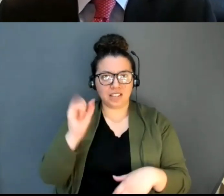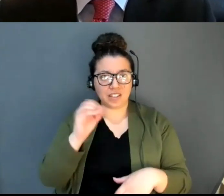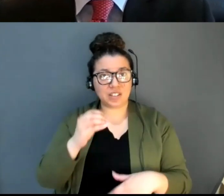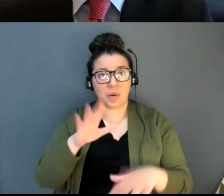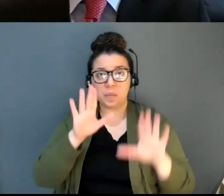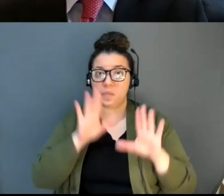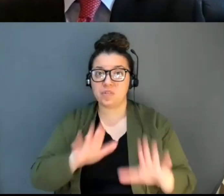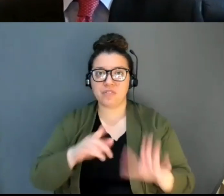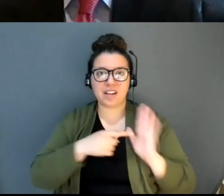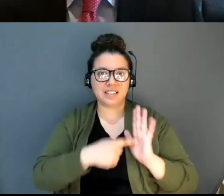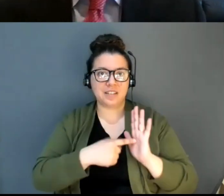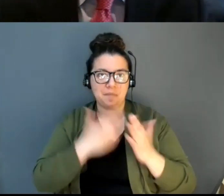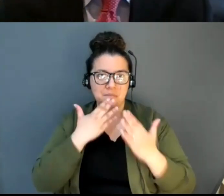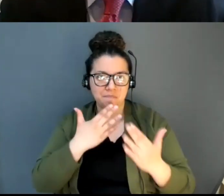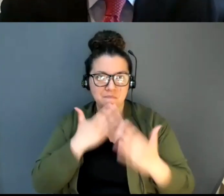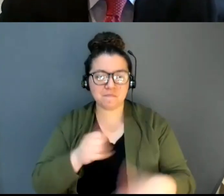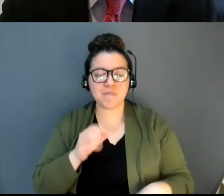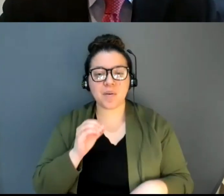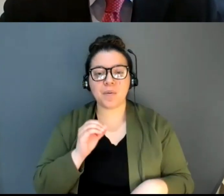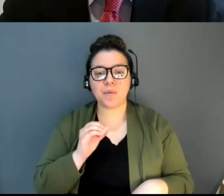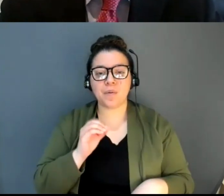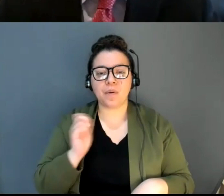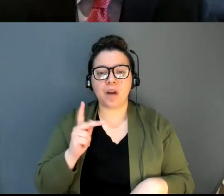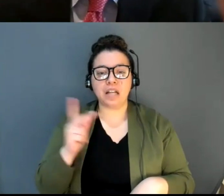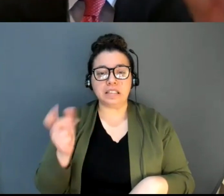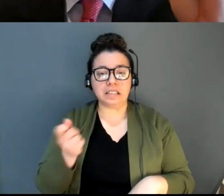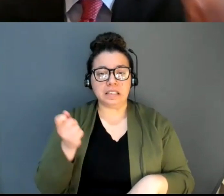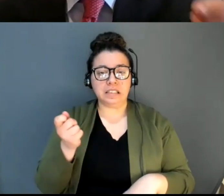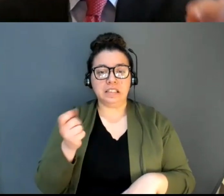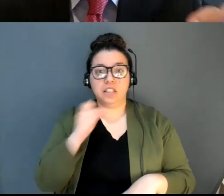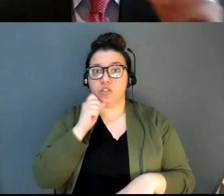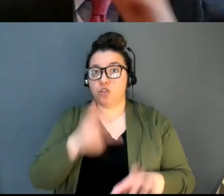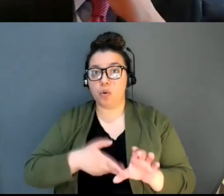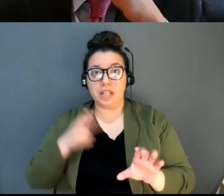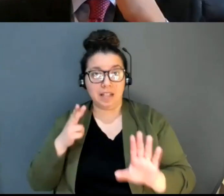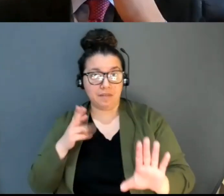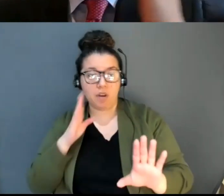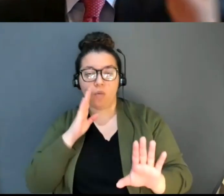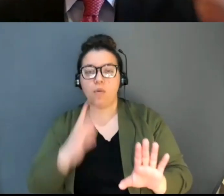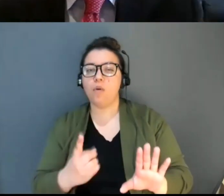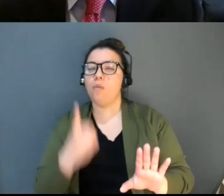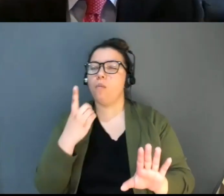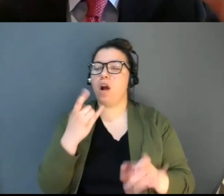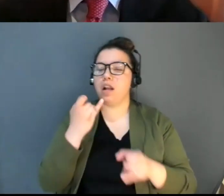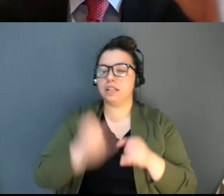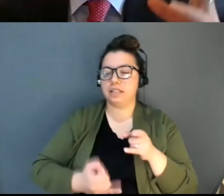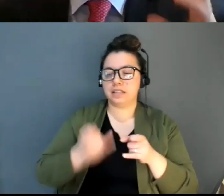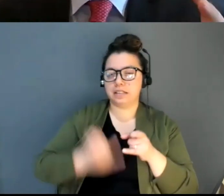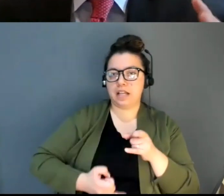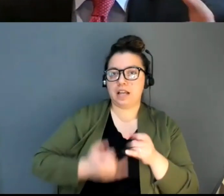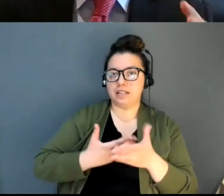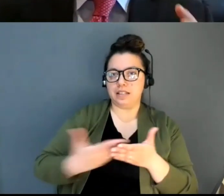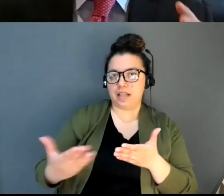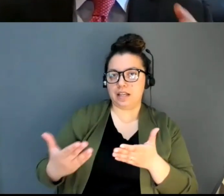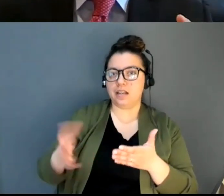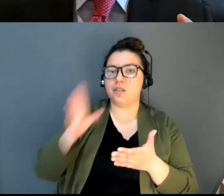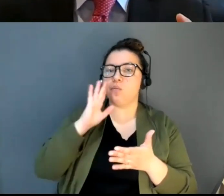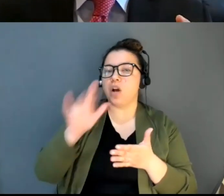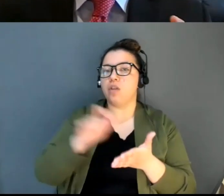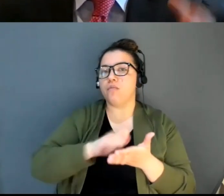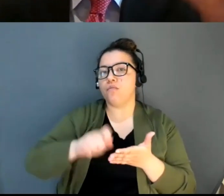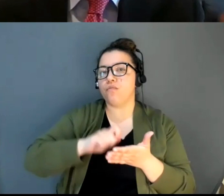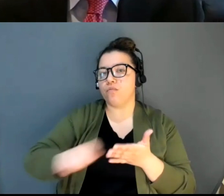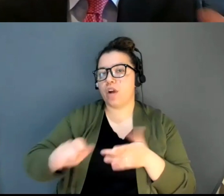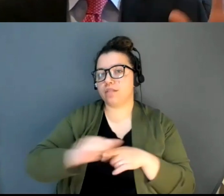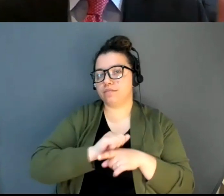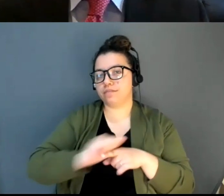examples shedding light on that. Hang tight, guys, don't leave. We're going to do one last little thing. We'll do a little writing exercise with